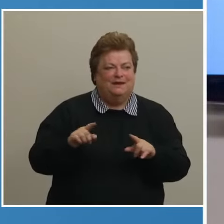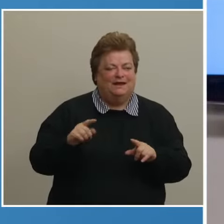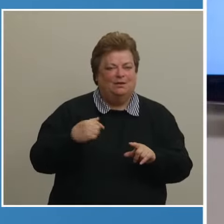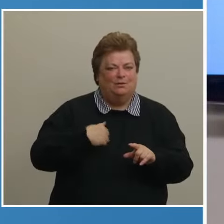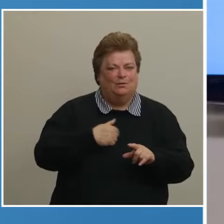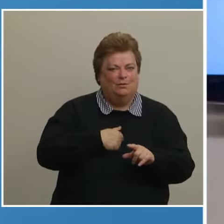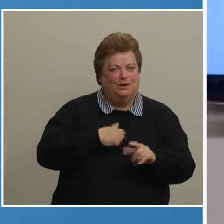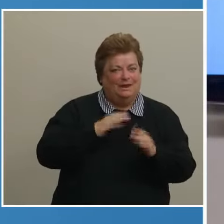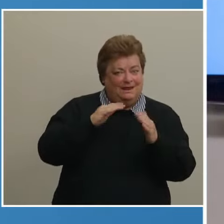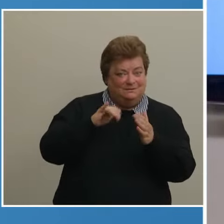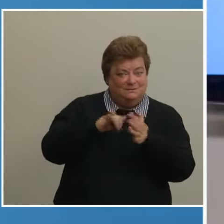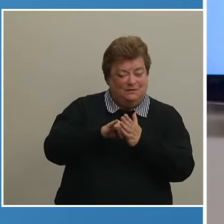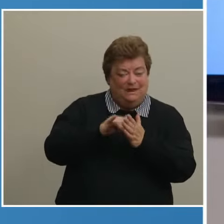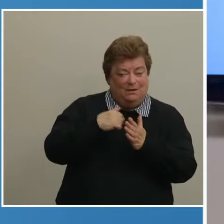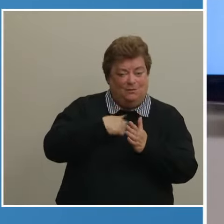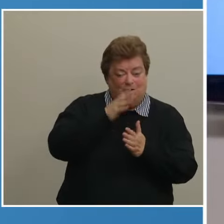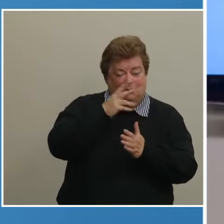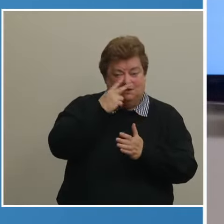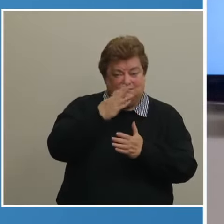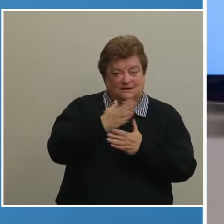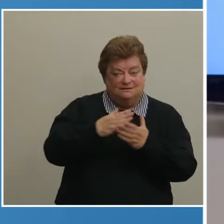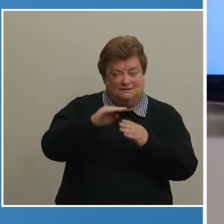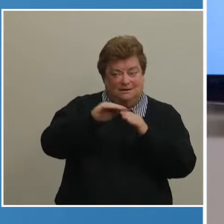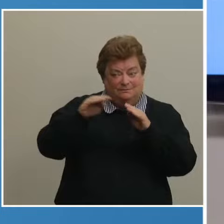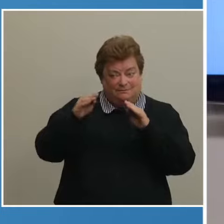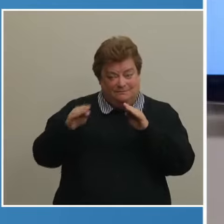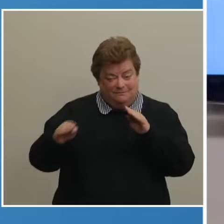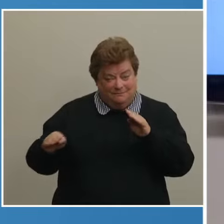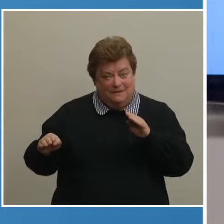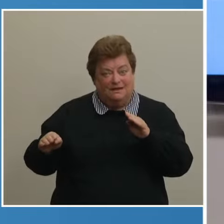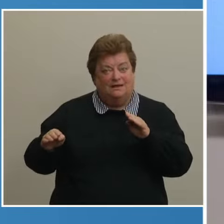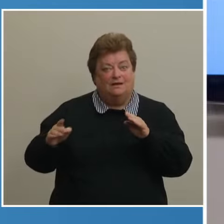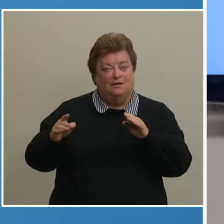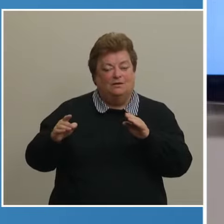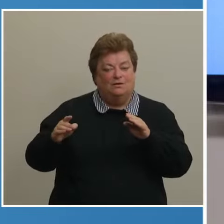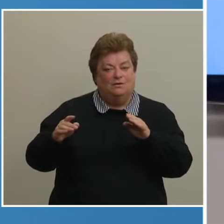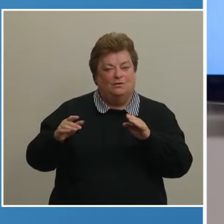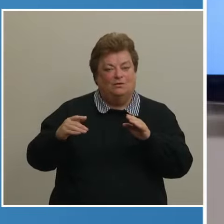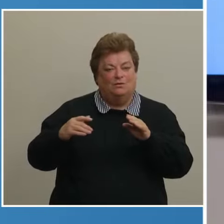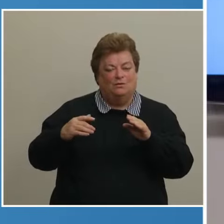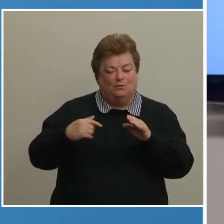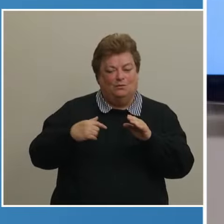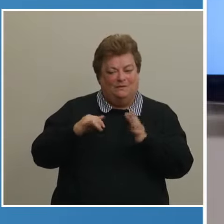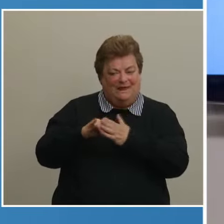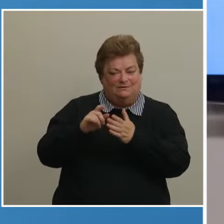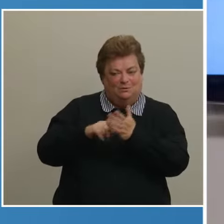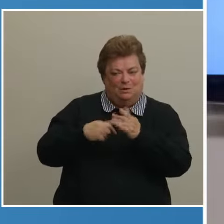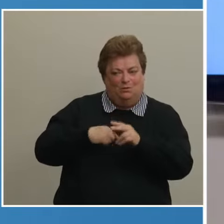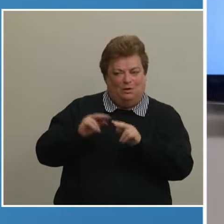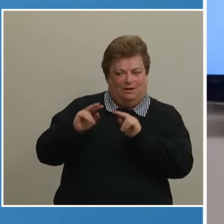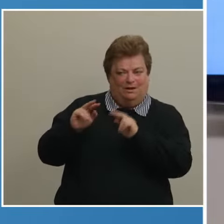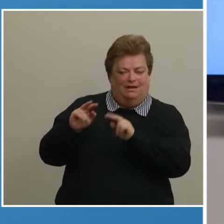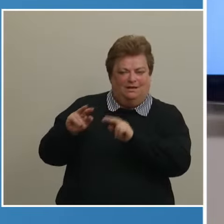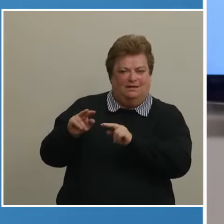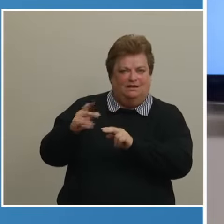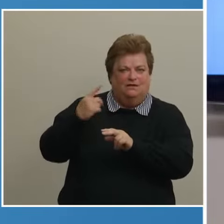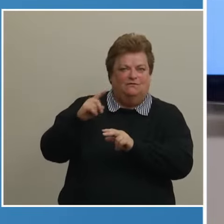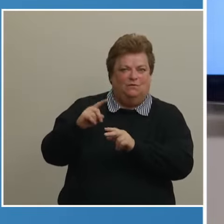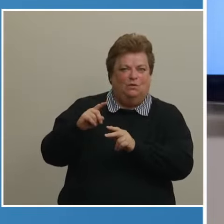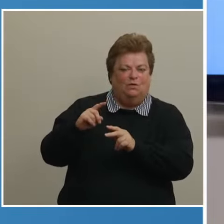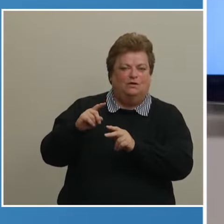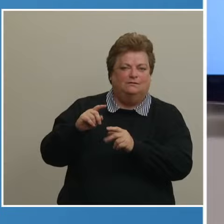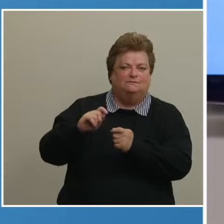see improvement, and I think there'll be gradual changes, is what we're anticipating to the directed health